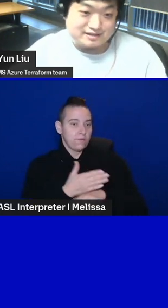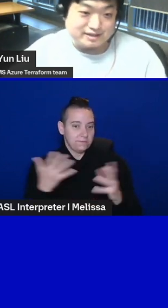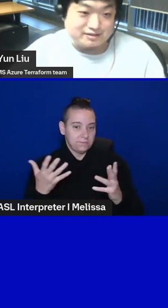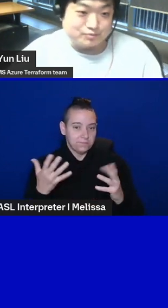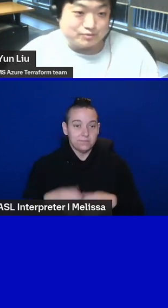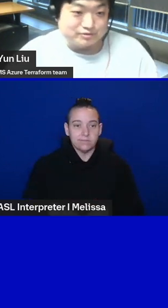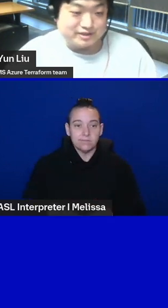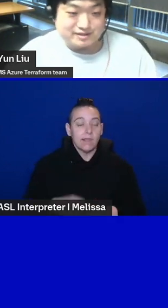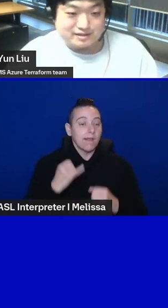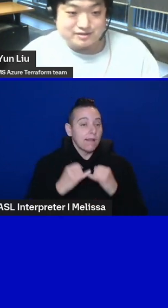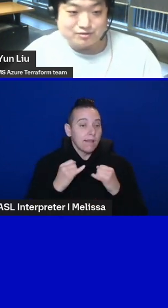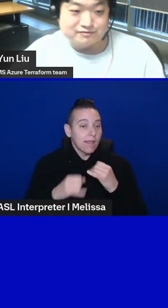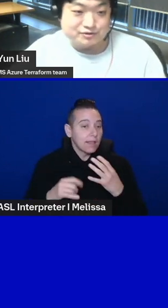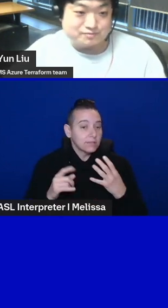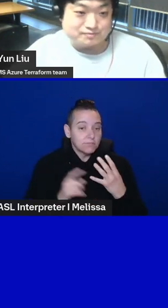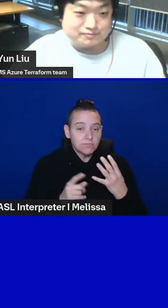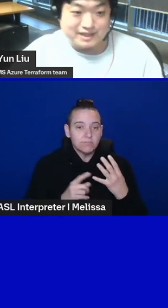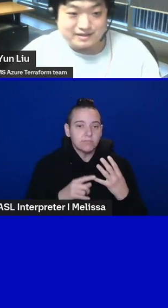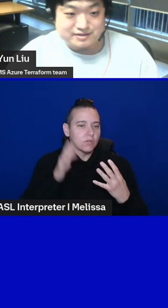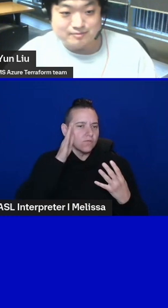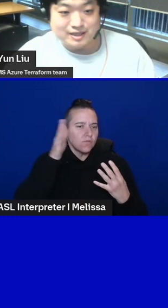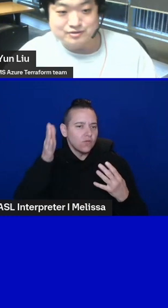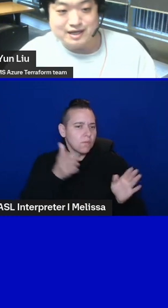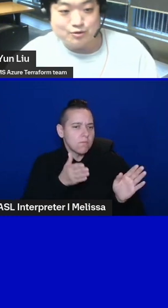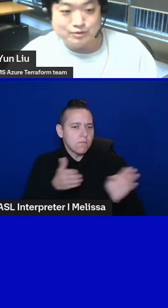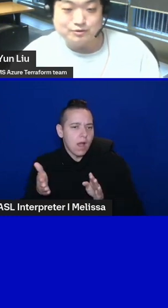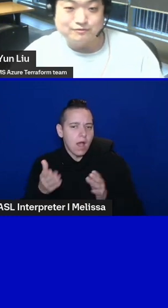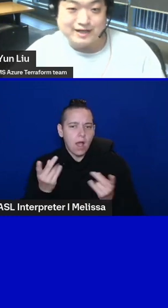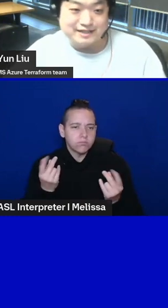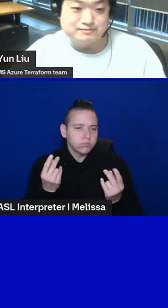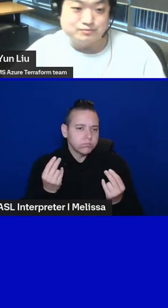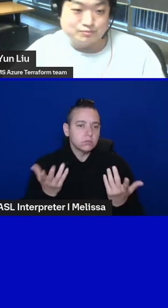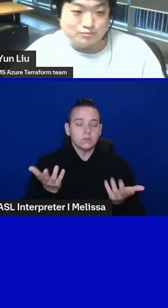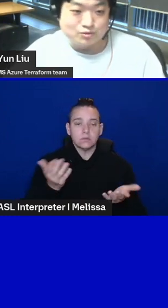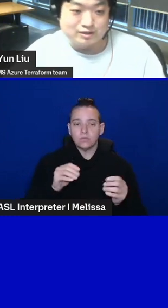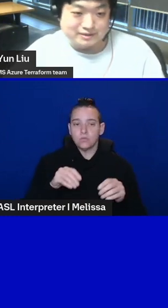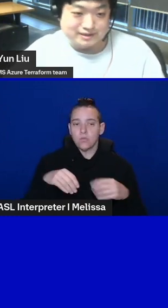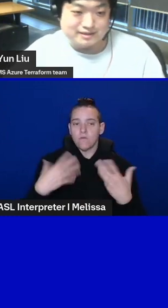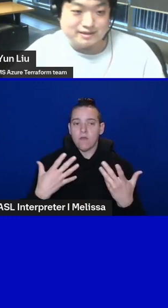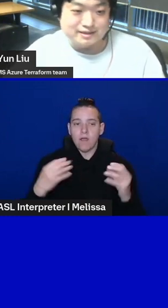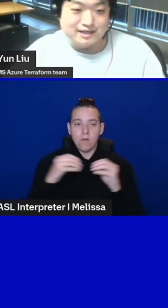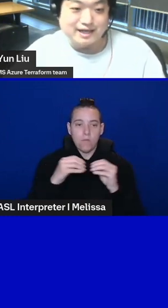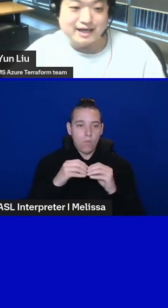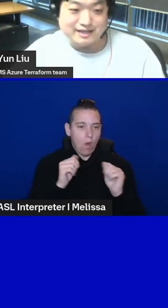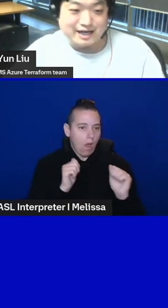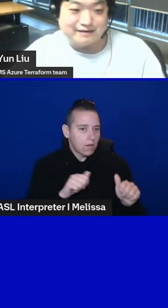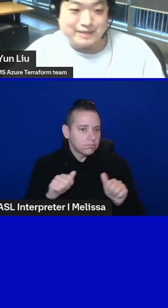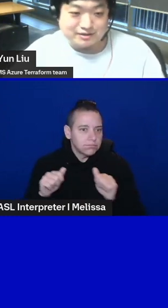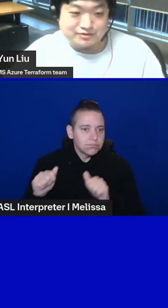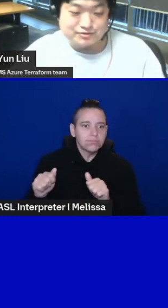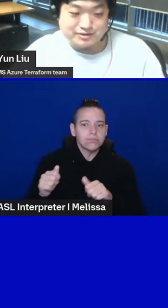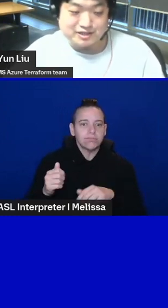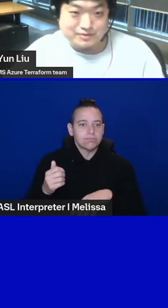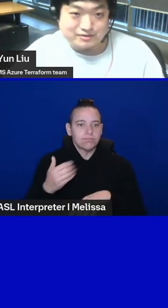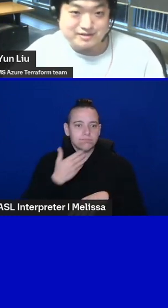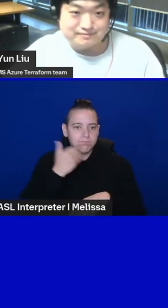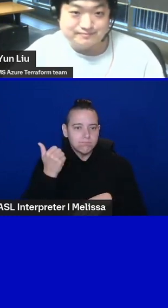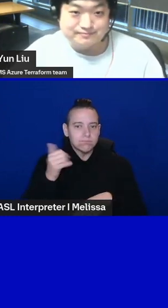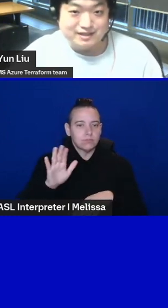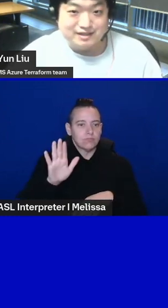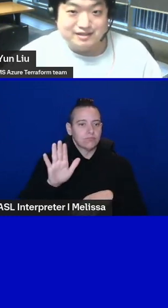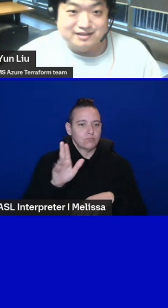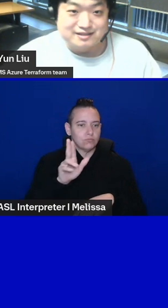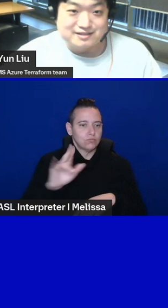And lastly, we will discuss our future plans about how we provide more ability and have better user